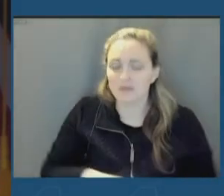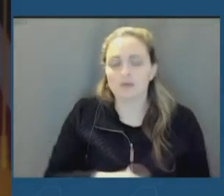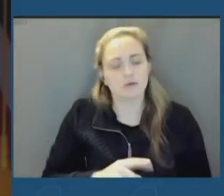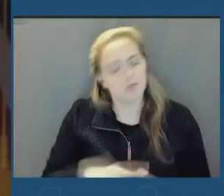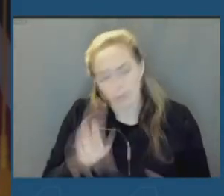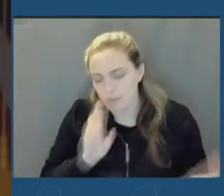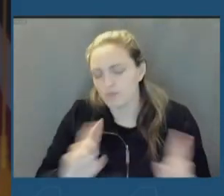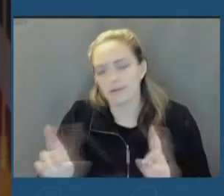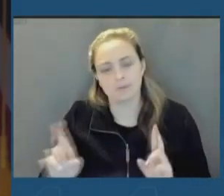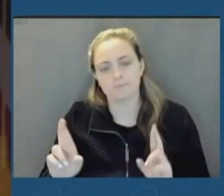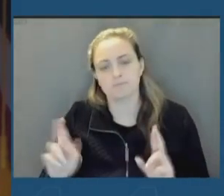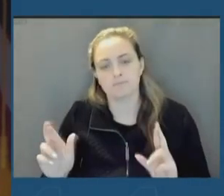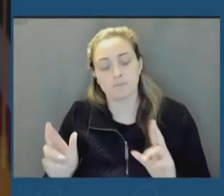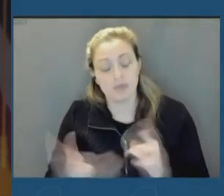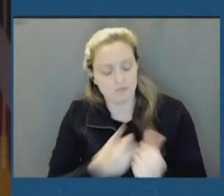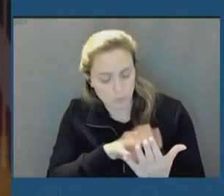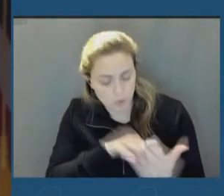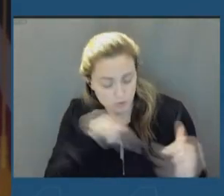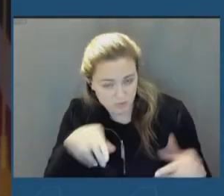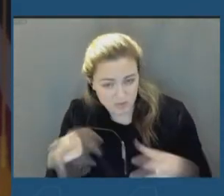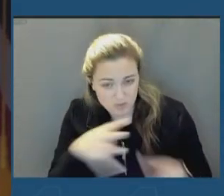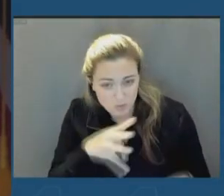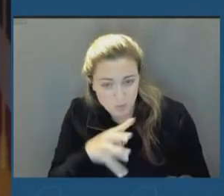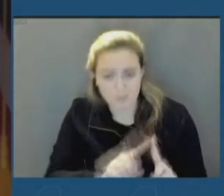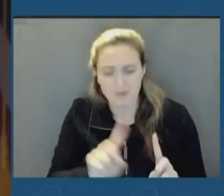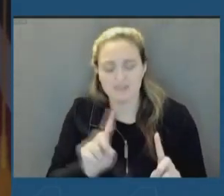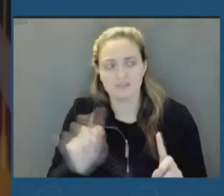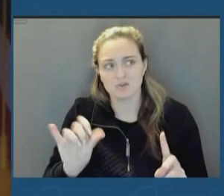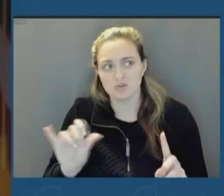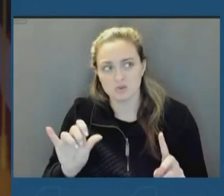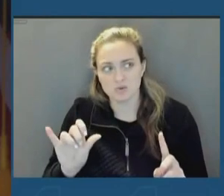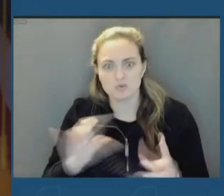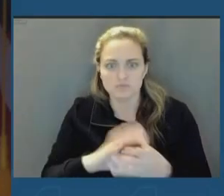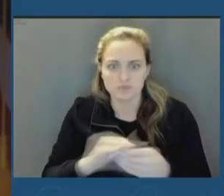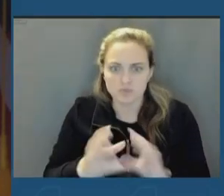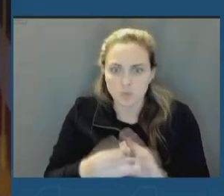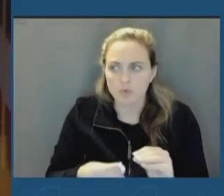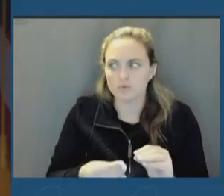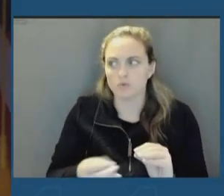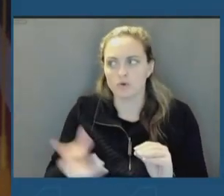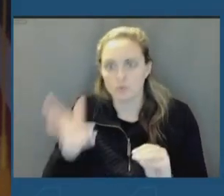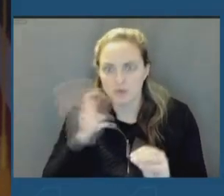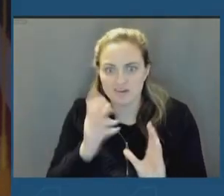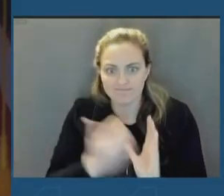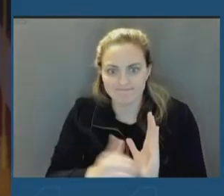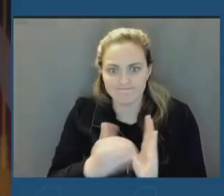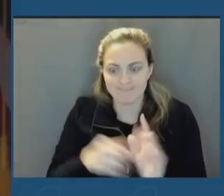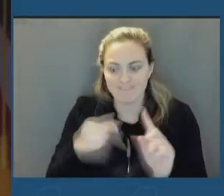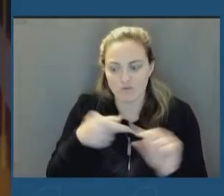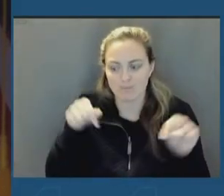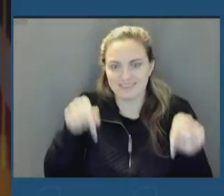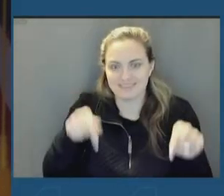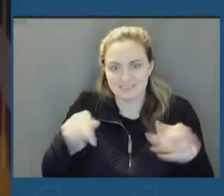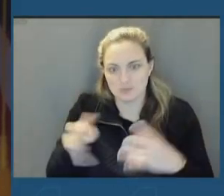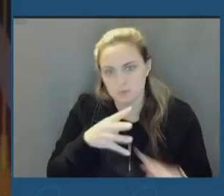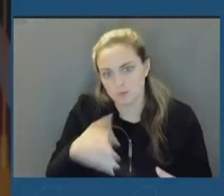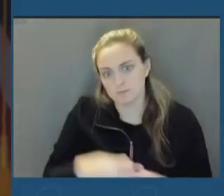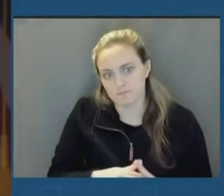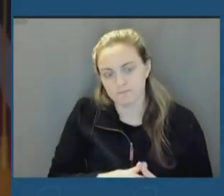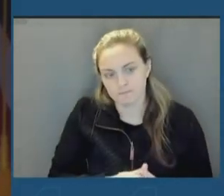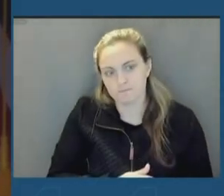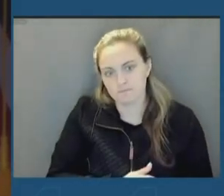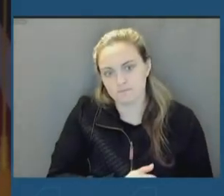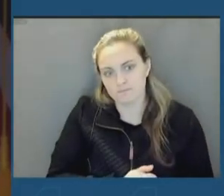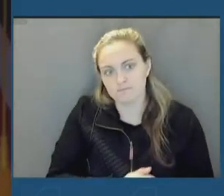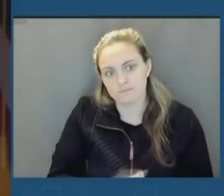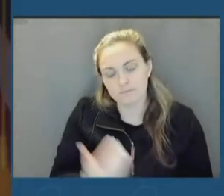The lessons from this storm, but also the stories that we want to repeat again from this storm. And that is to know